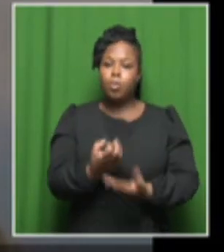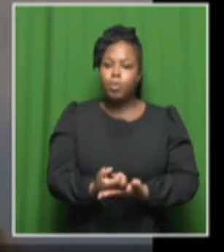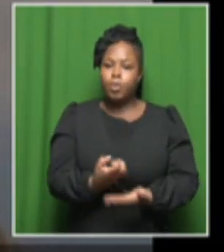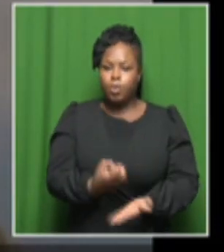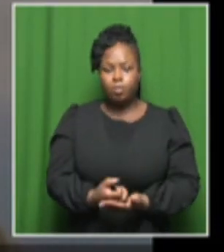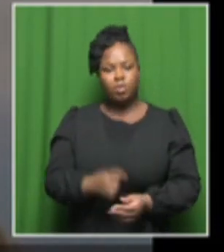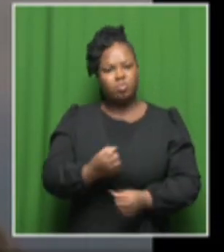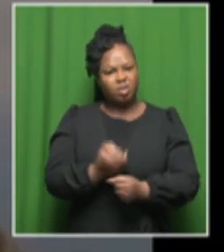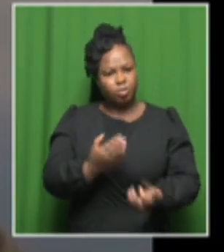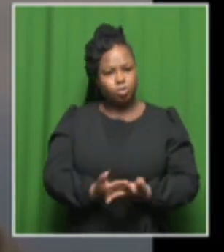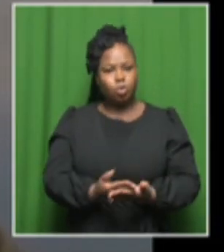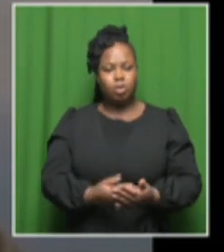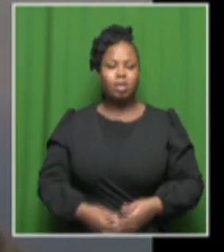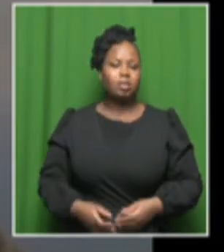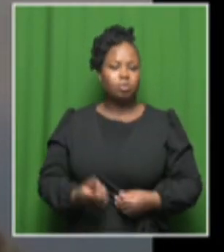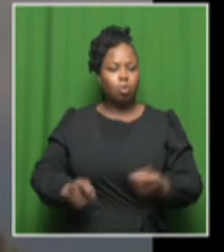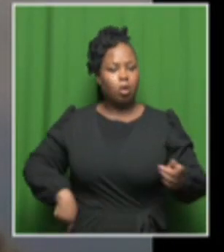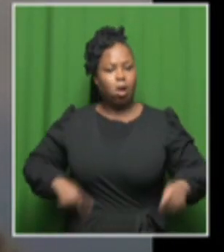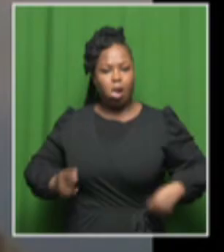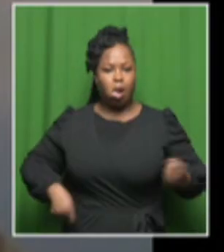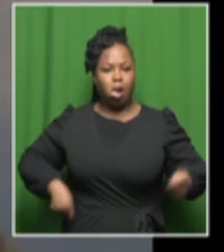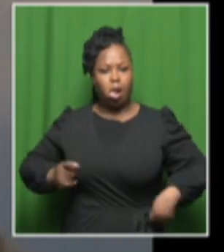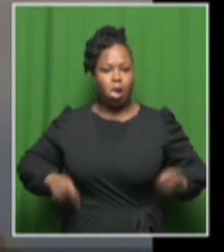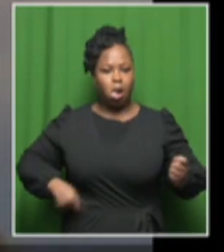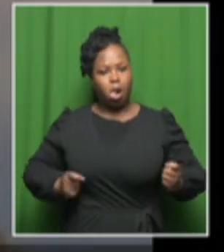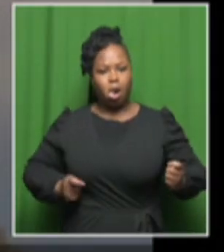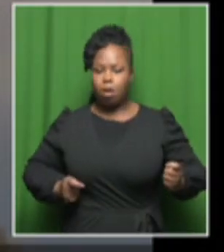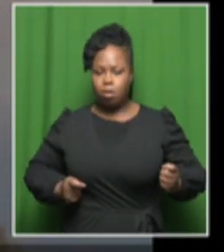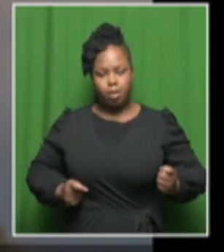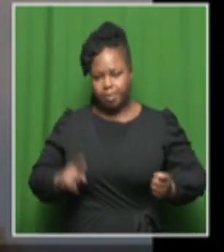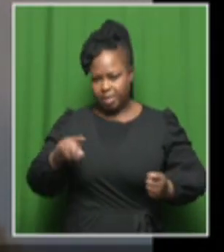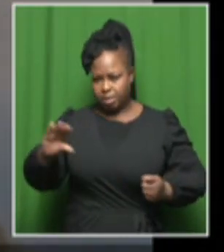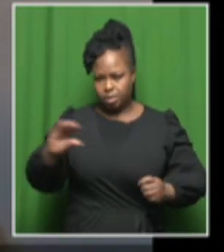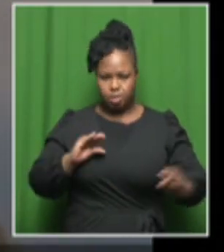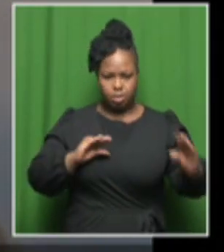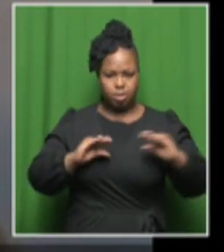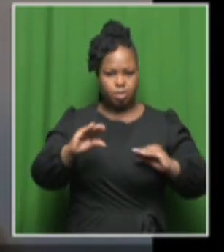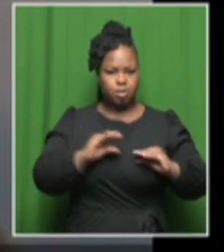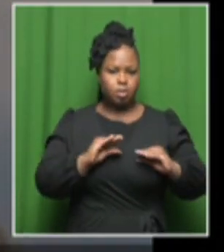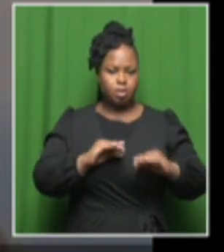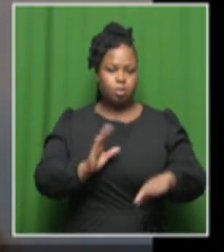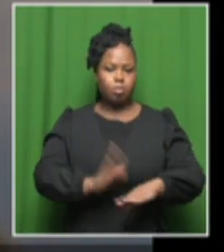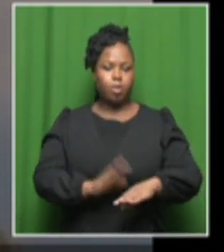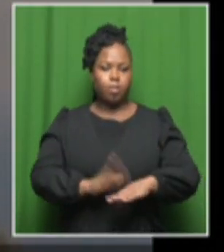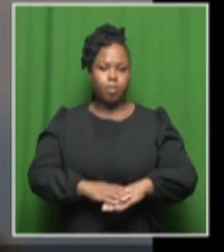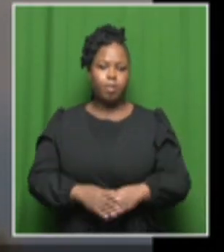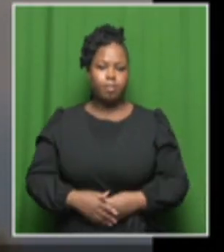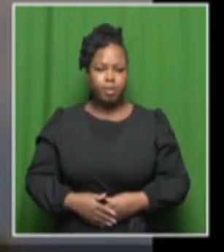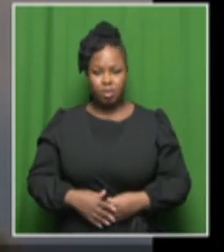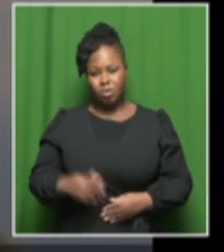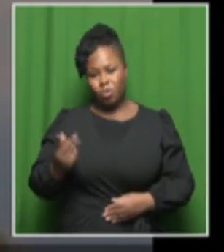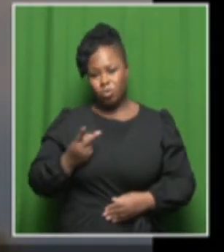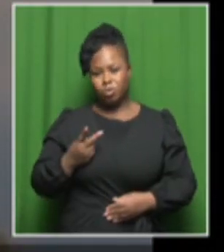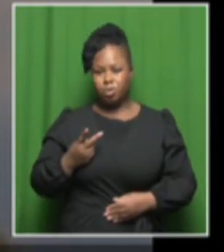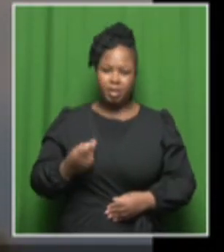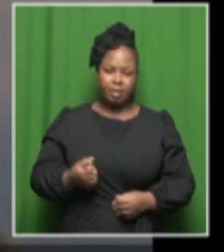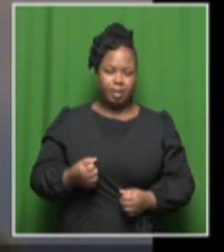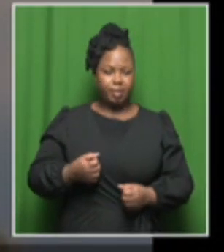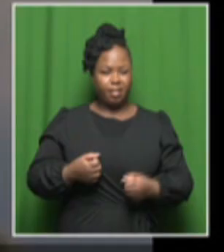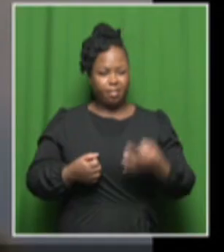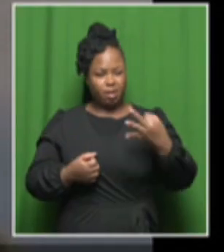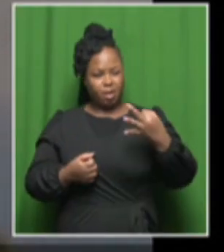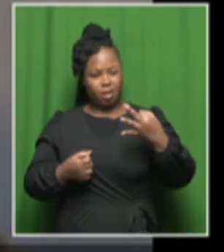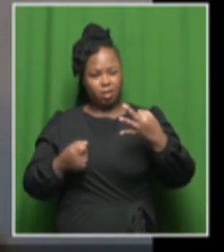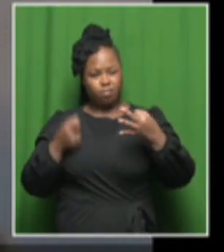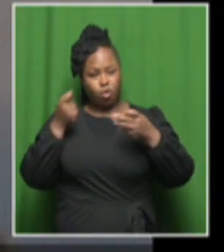that we move away from consumption spending to investment spending. The latter two would have, in fact, the three objectives of